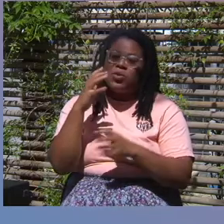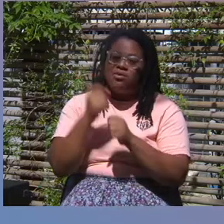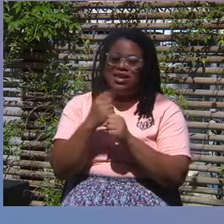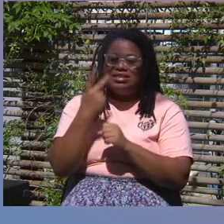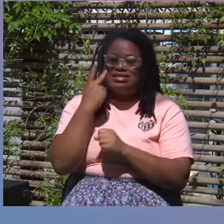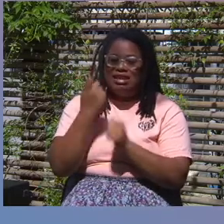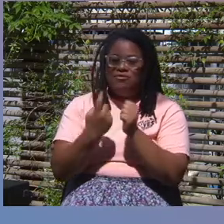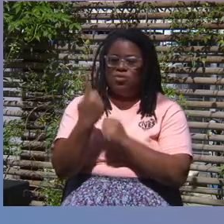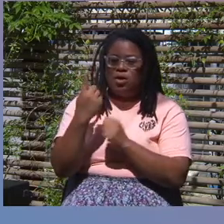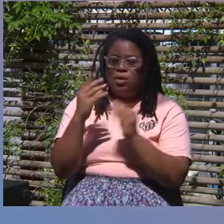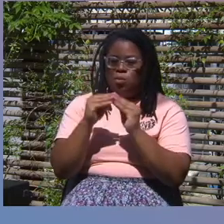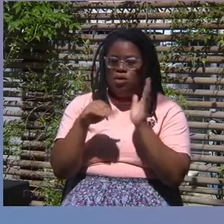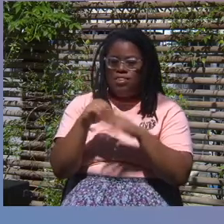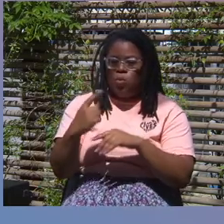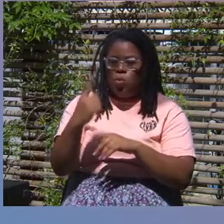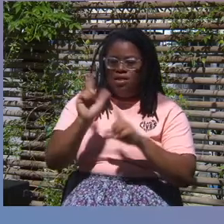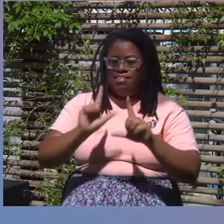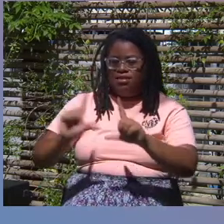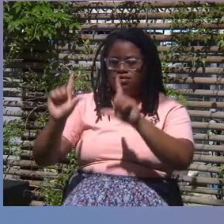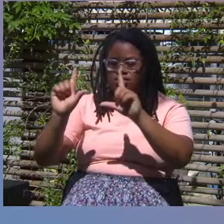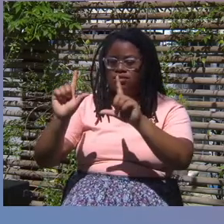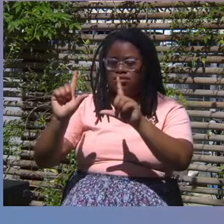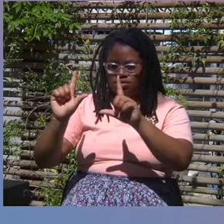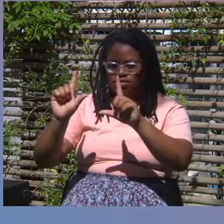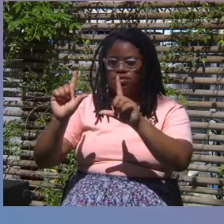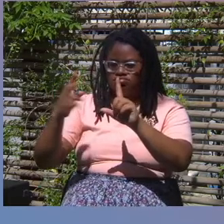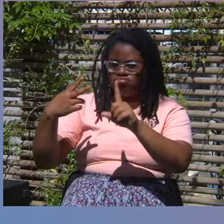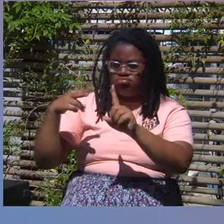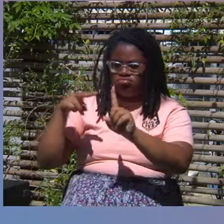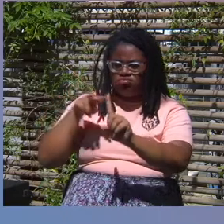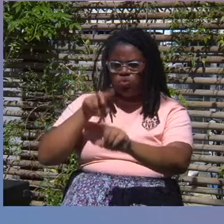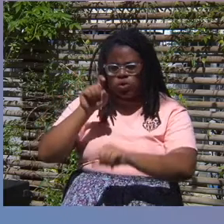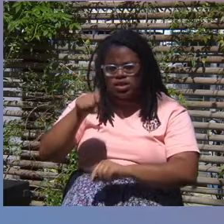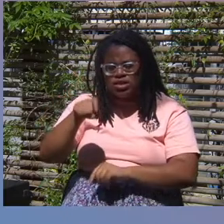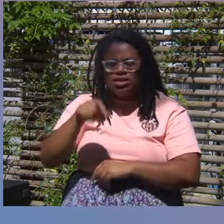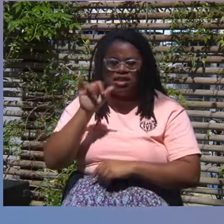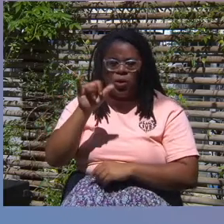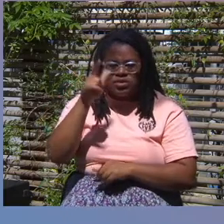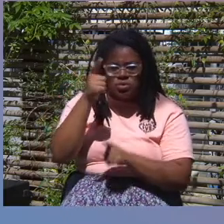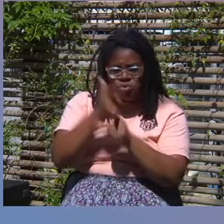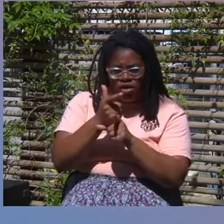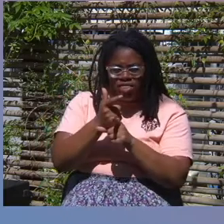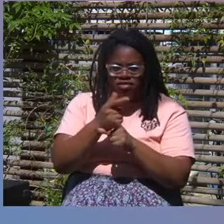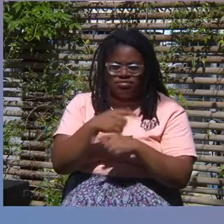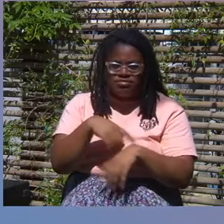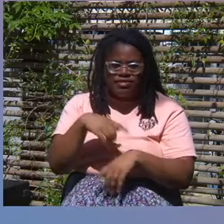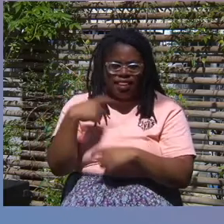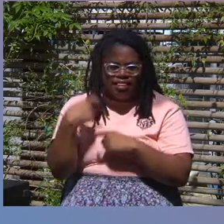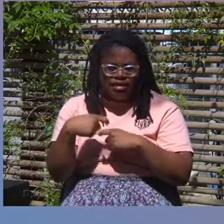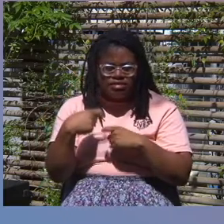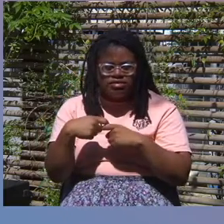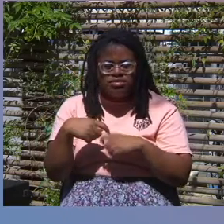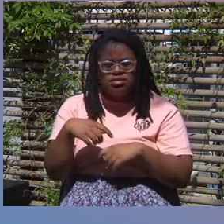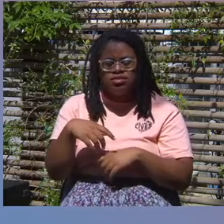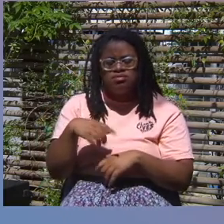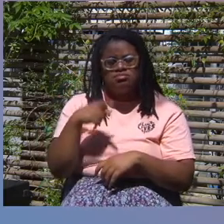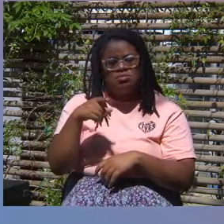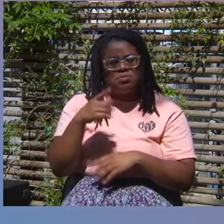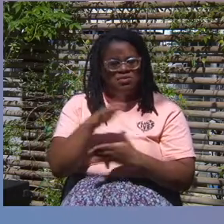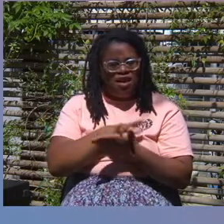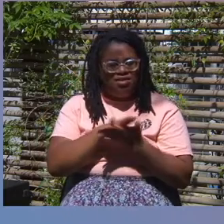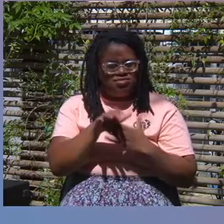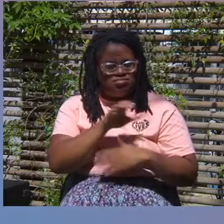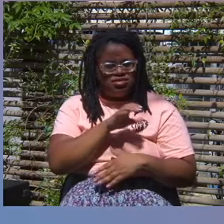everybody with more than one lens. You know, so this was a brother and a Latin brother. It was really nice.